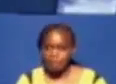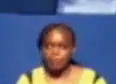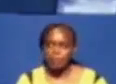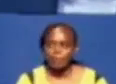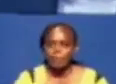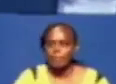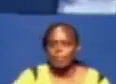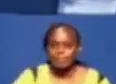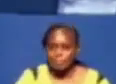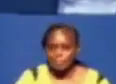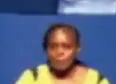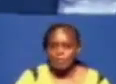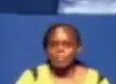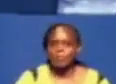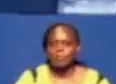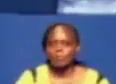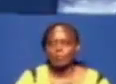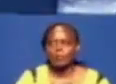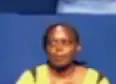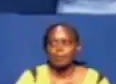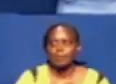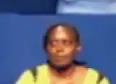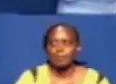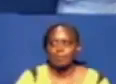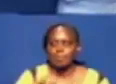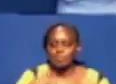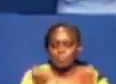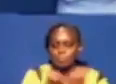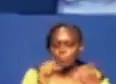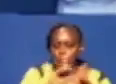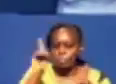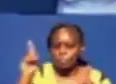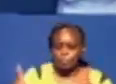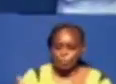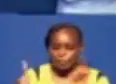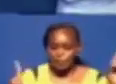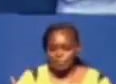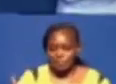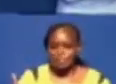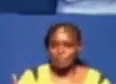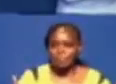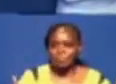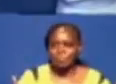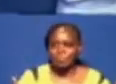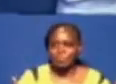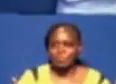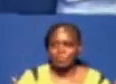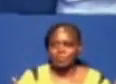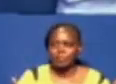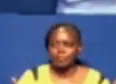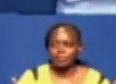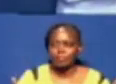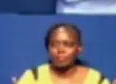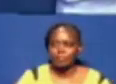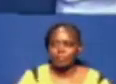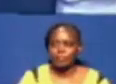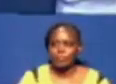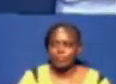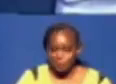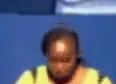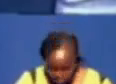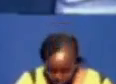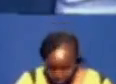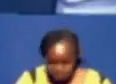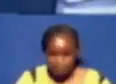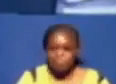Chair, thank you very much for giving me this opportunity to support Honorable Speaker. And please tell these professional